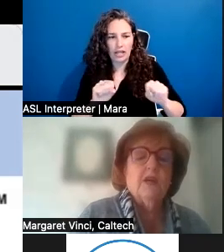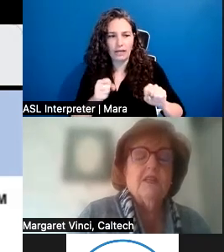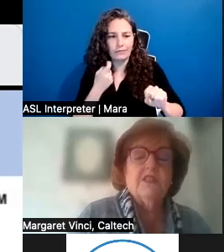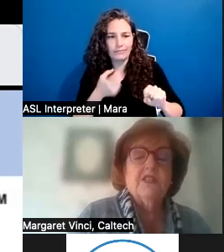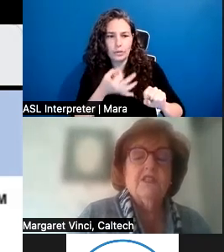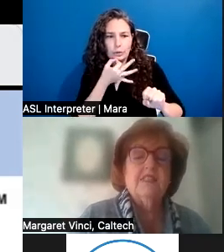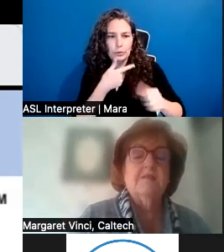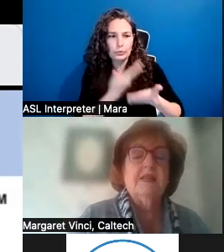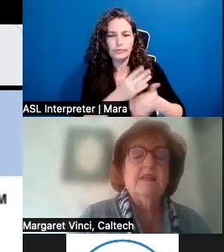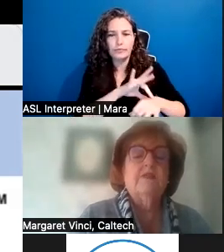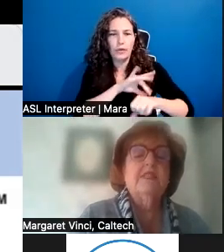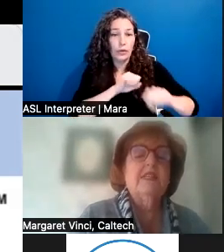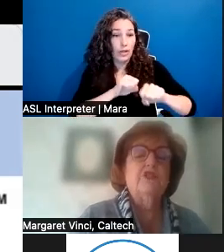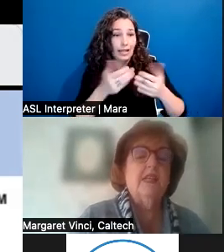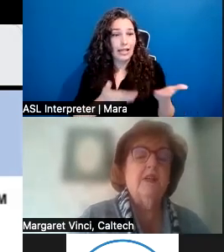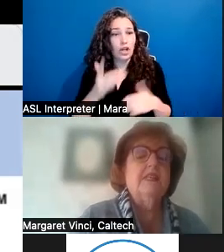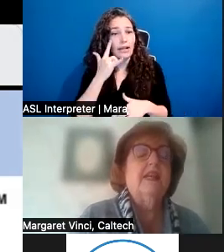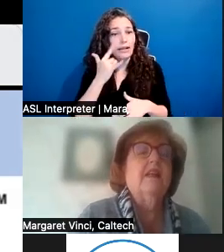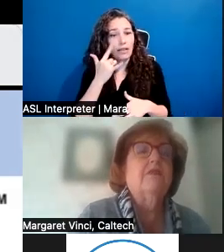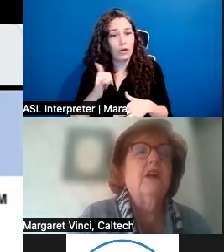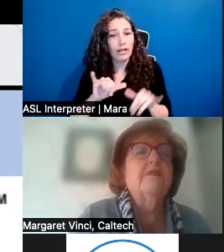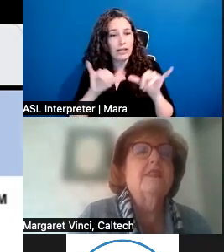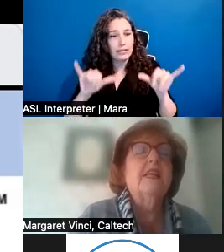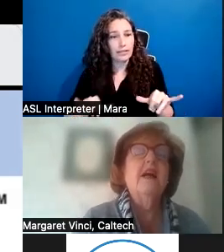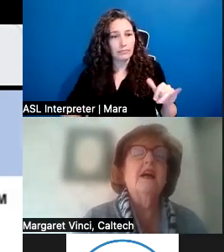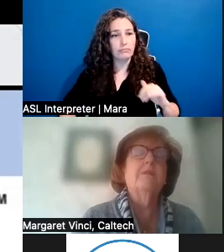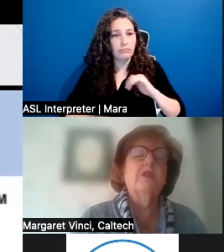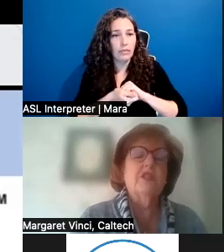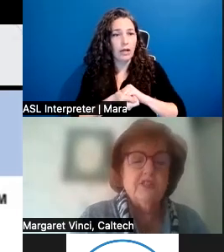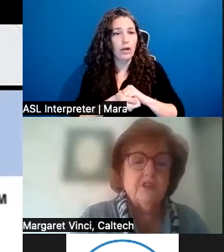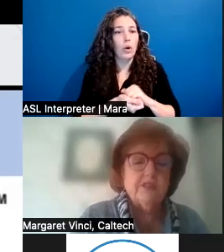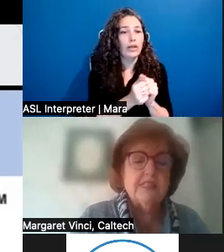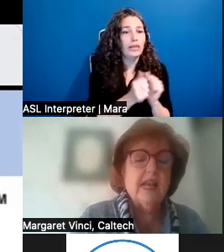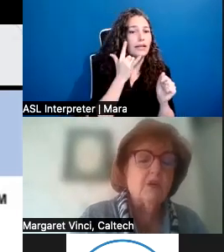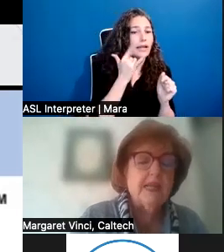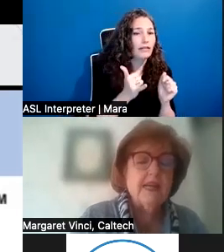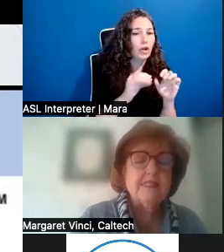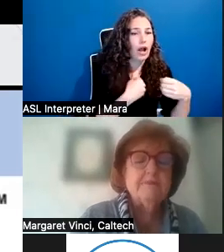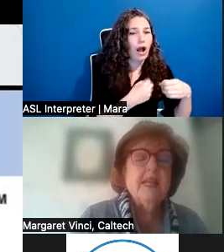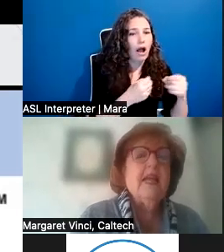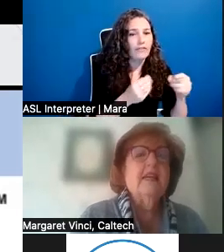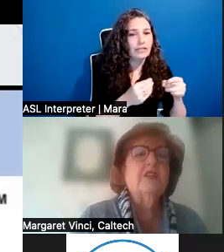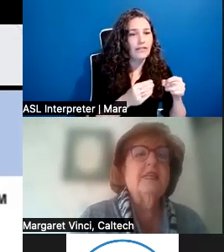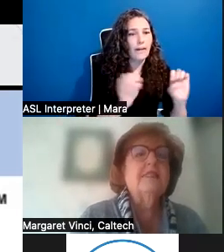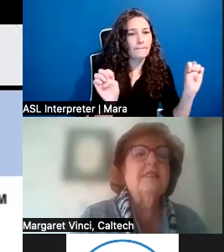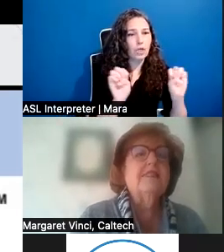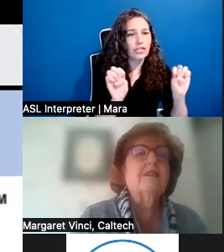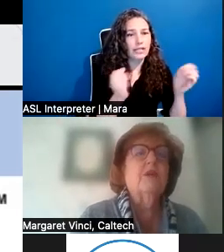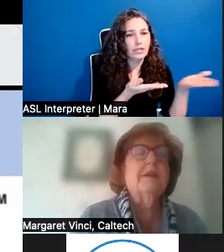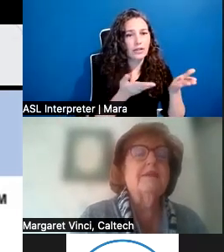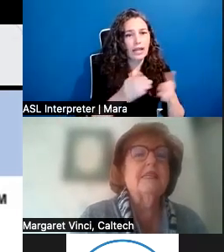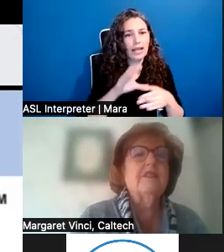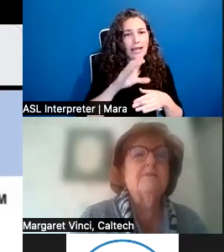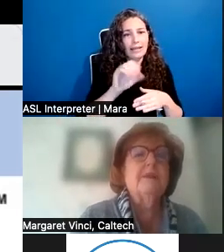Early Warning System is overseen jointly with the California Office of Emergency Services, CalOES. And so it is a